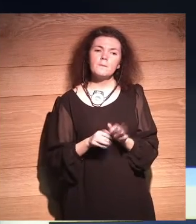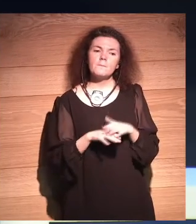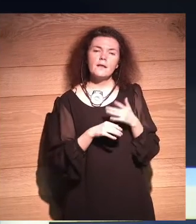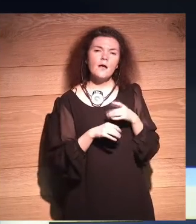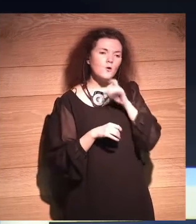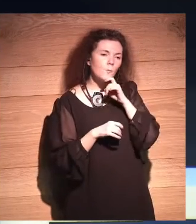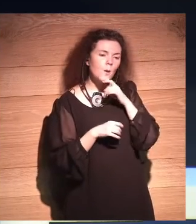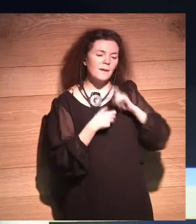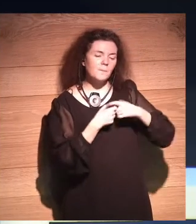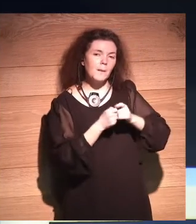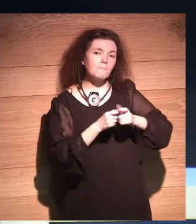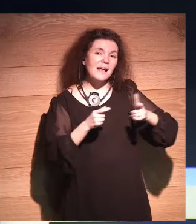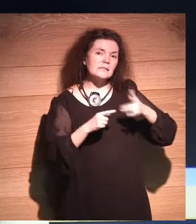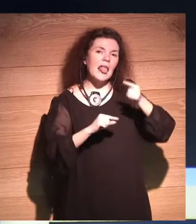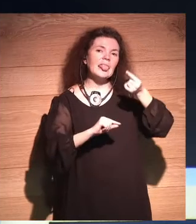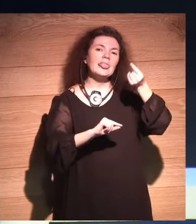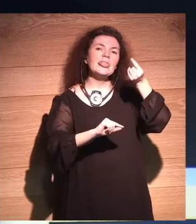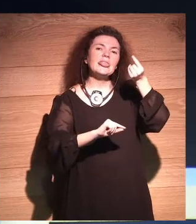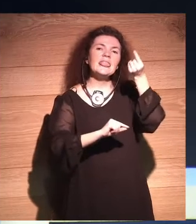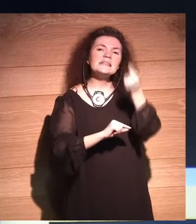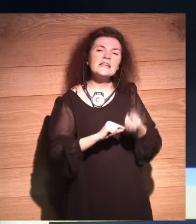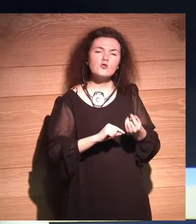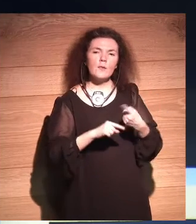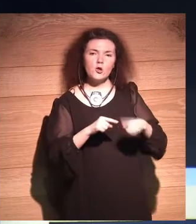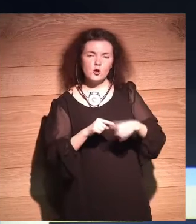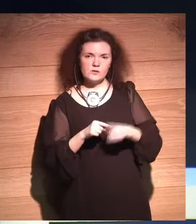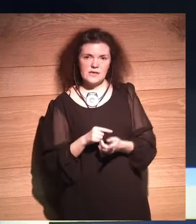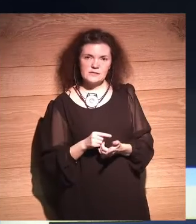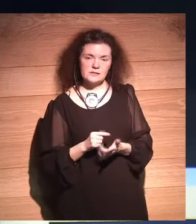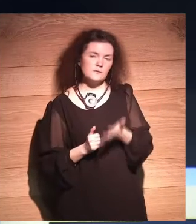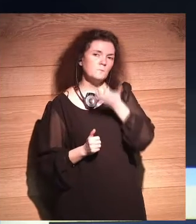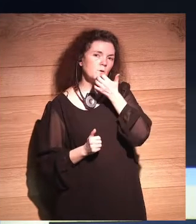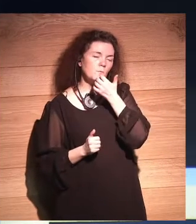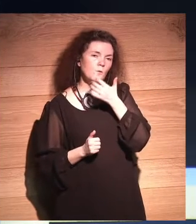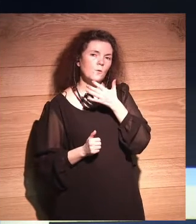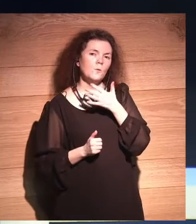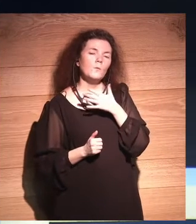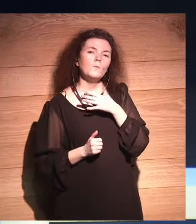of every class and type to engage in the process. So those are the most interesting